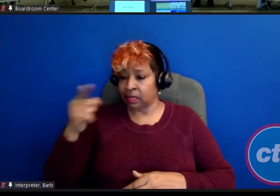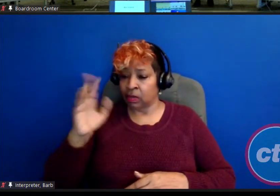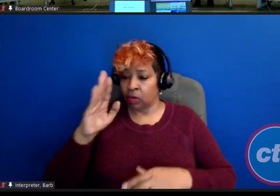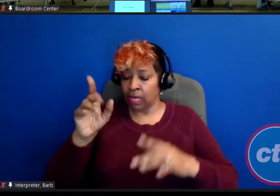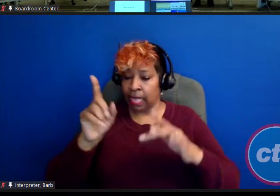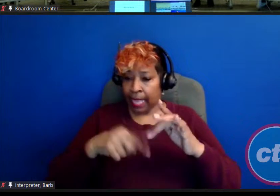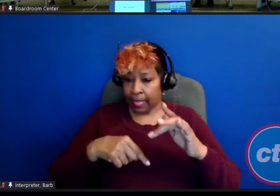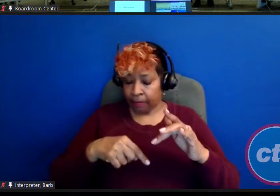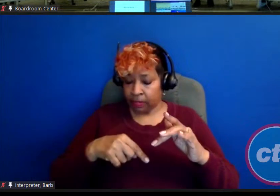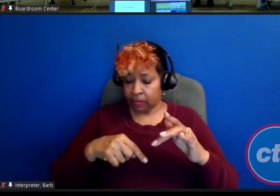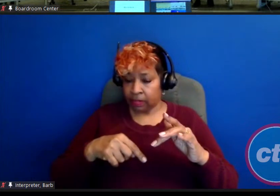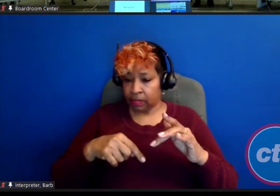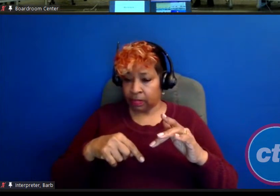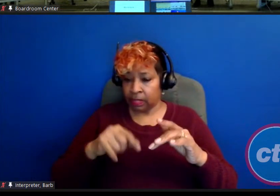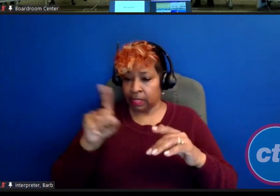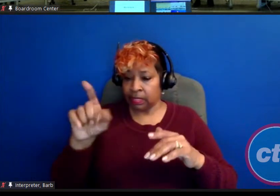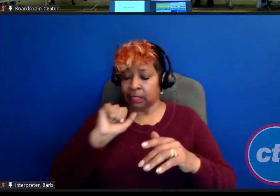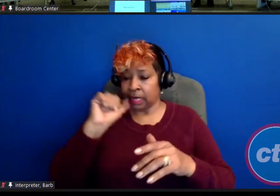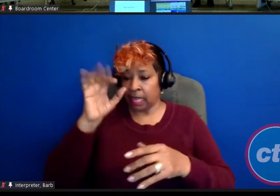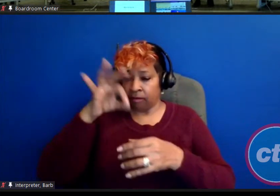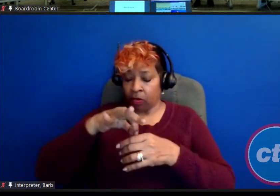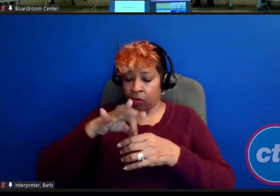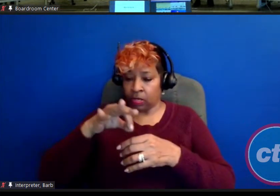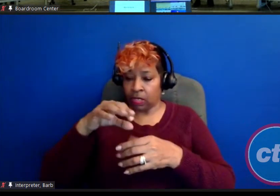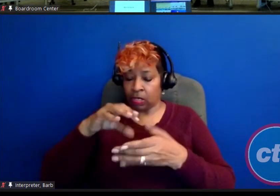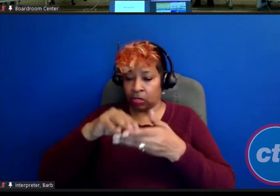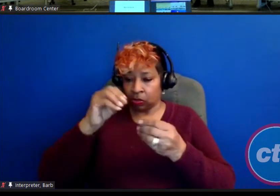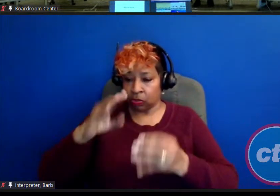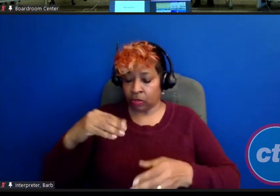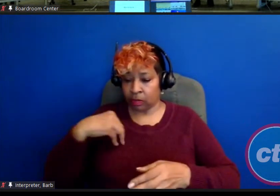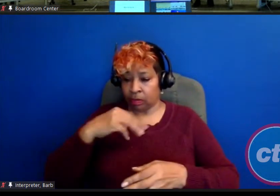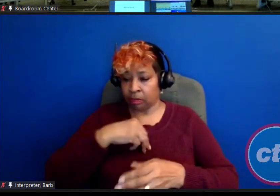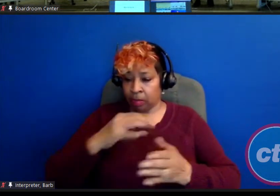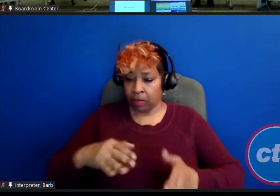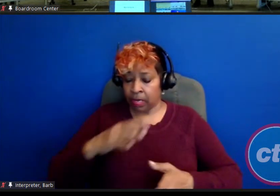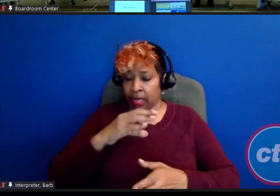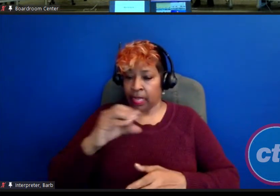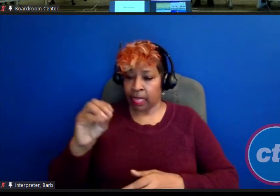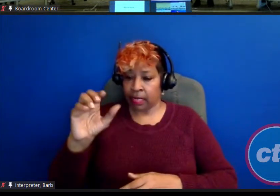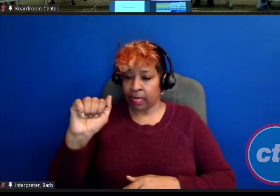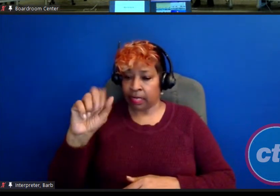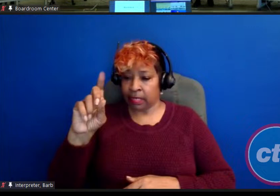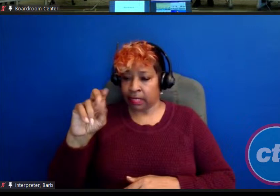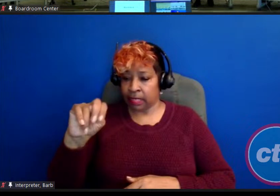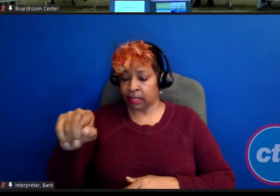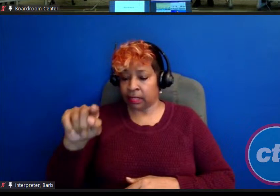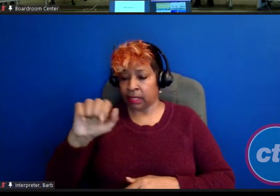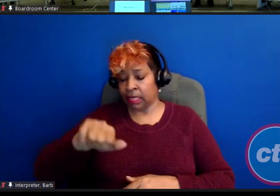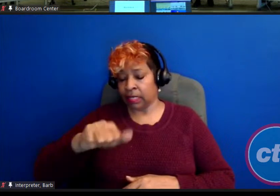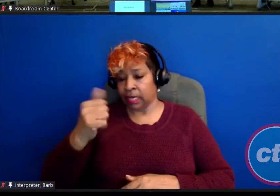a non-voting student member. And Aiden Keith, Here. another student member.